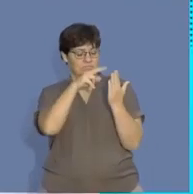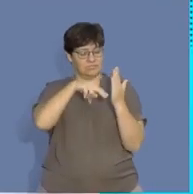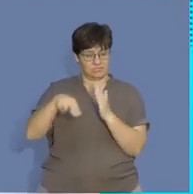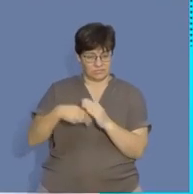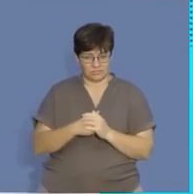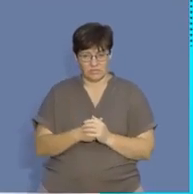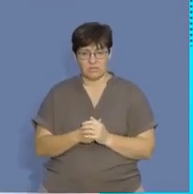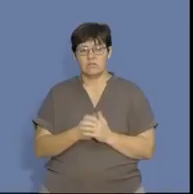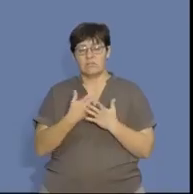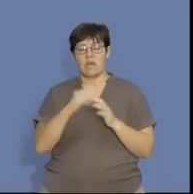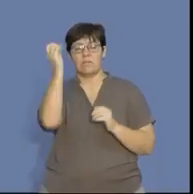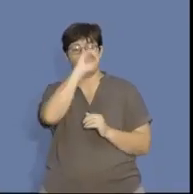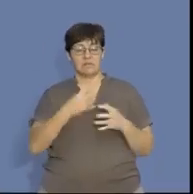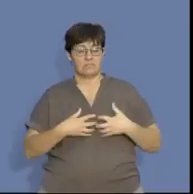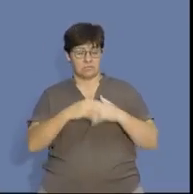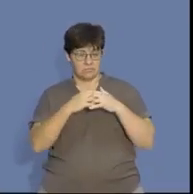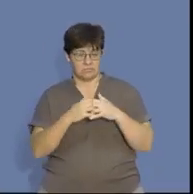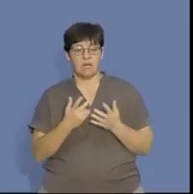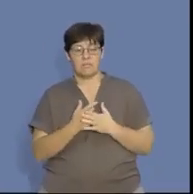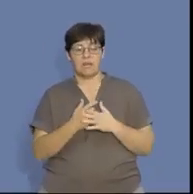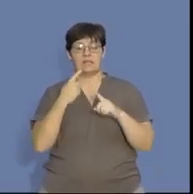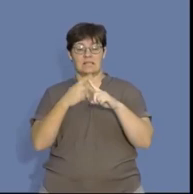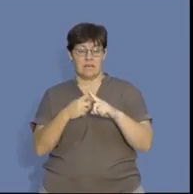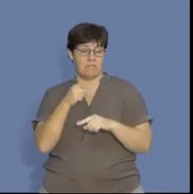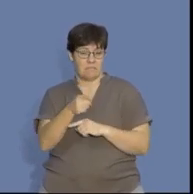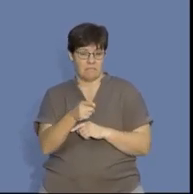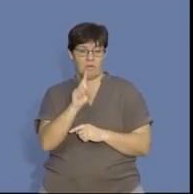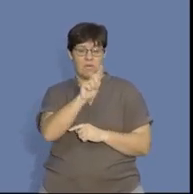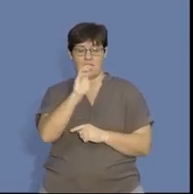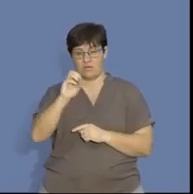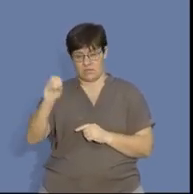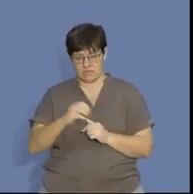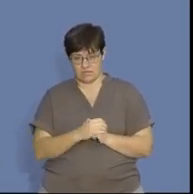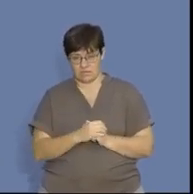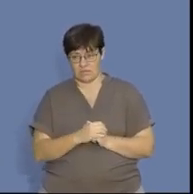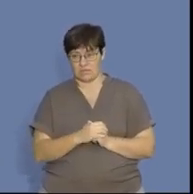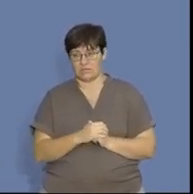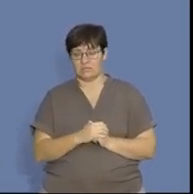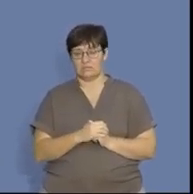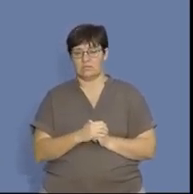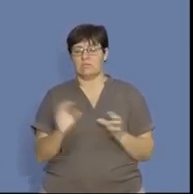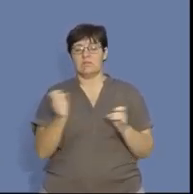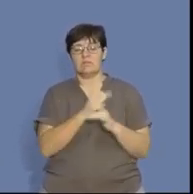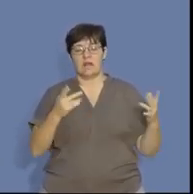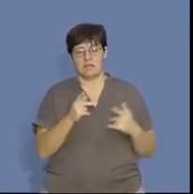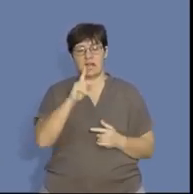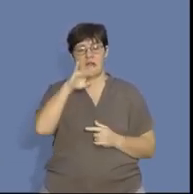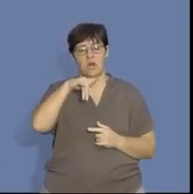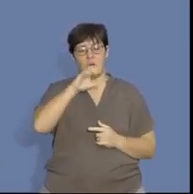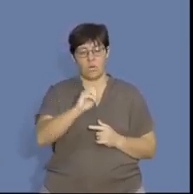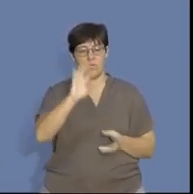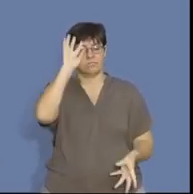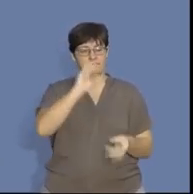textbook. Obviously, in order for me to get a percentage, I'm going to multiply this by 100. Right, so let's start off